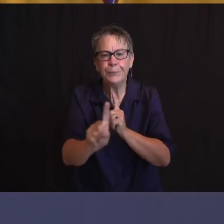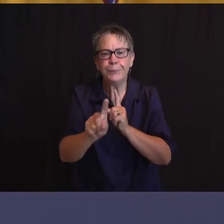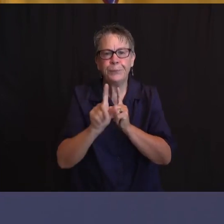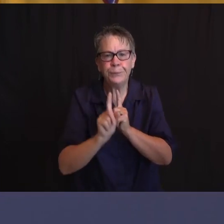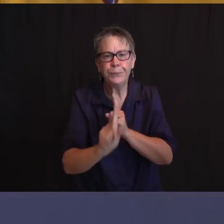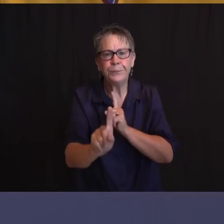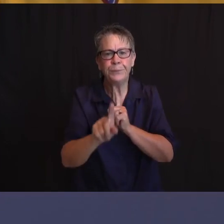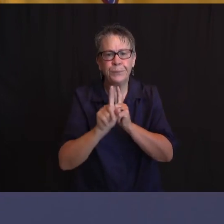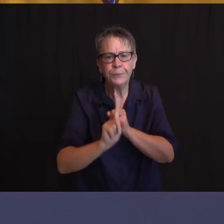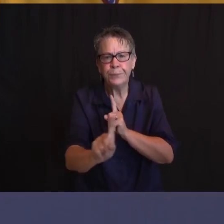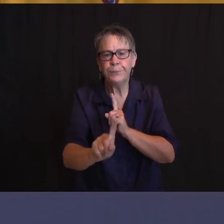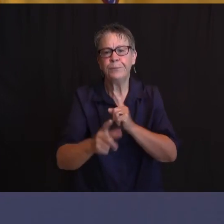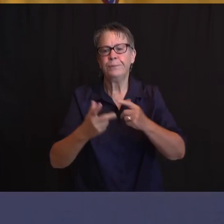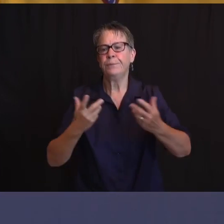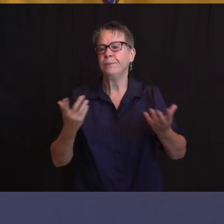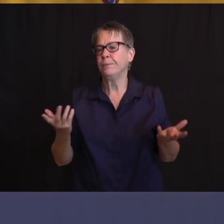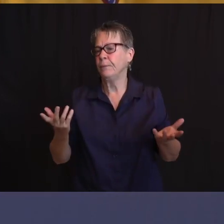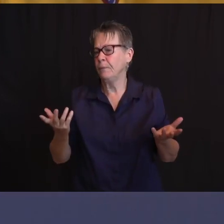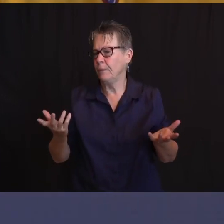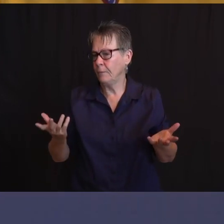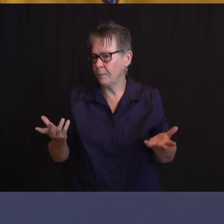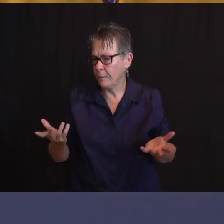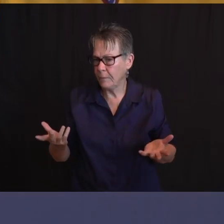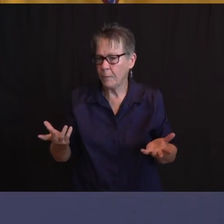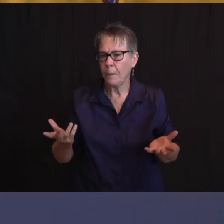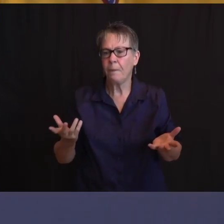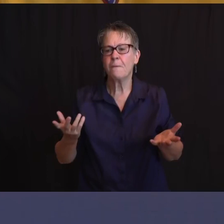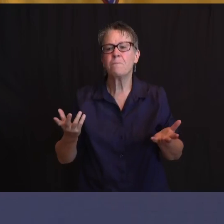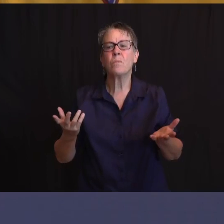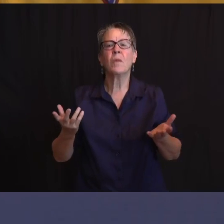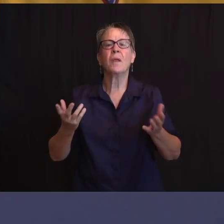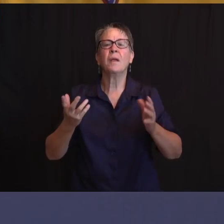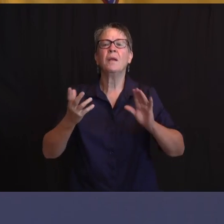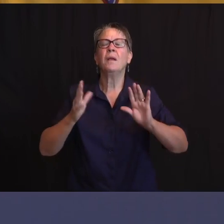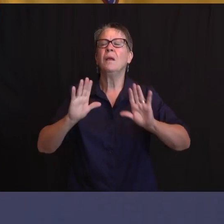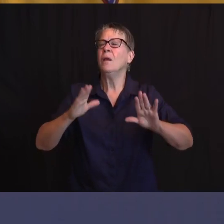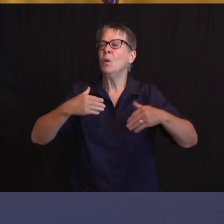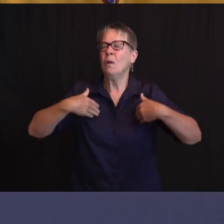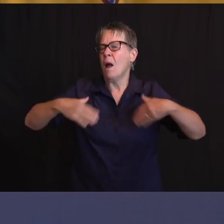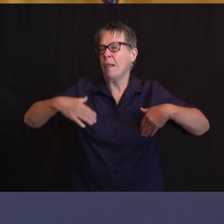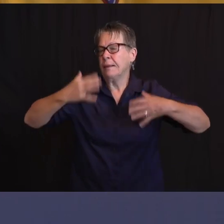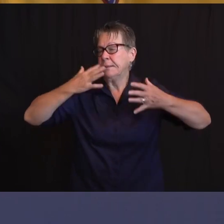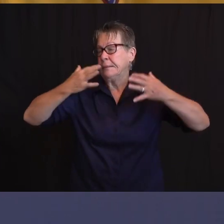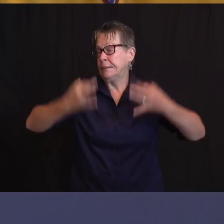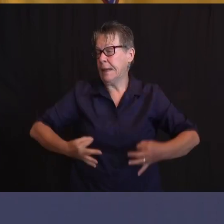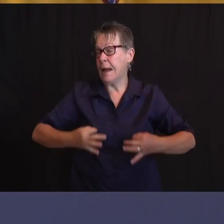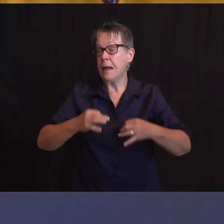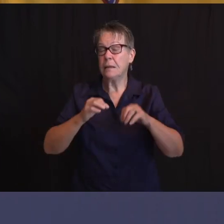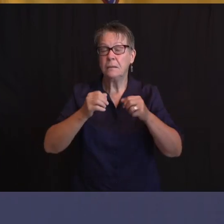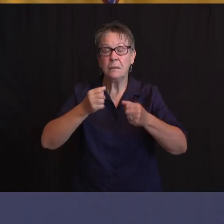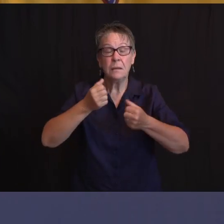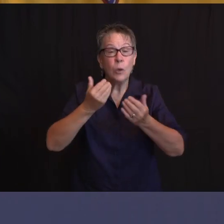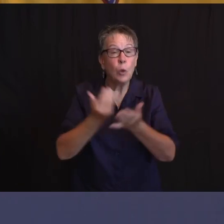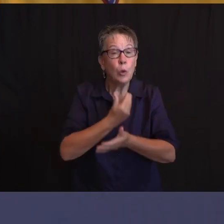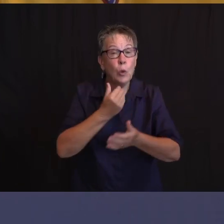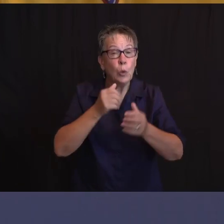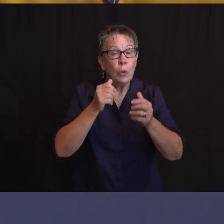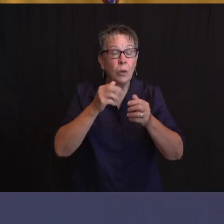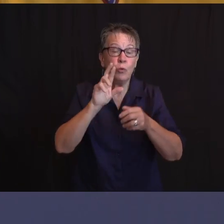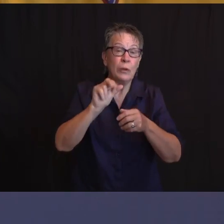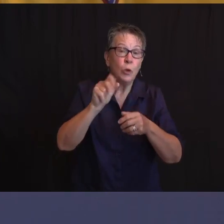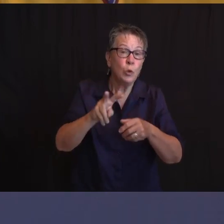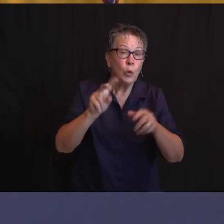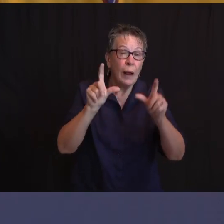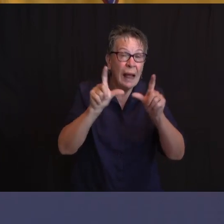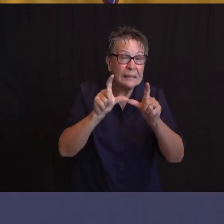meaningful improvement, it's the least we can do, and my guess is we'll have no other choice. But I'm not making news on that. But again,